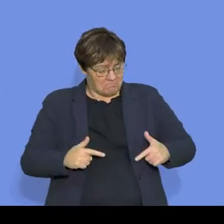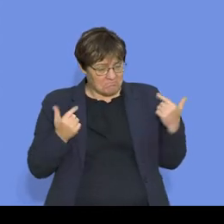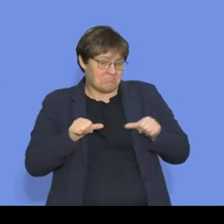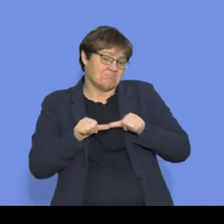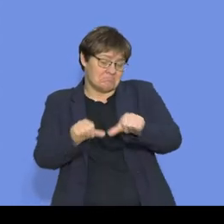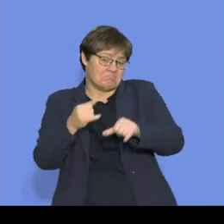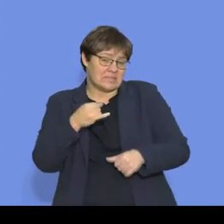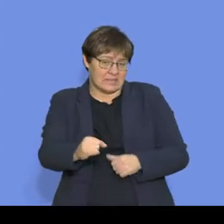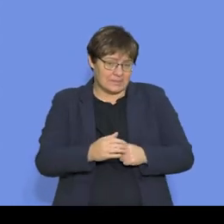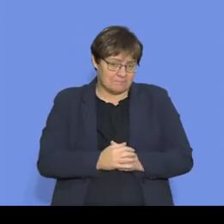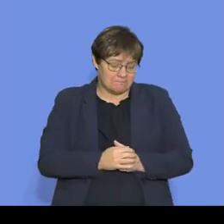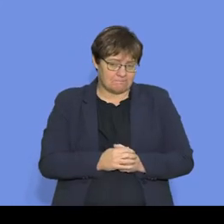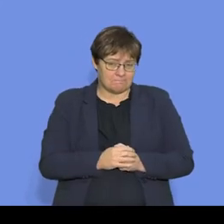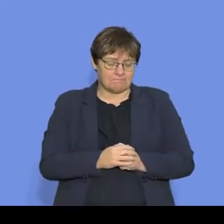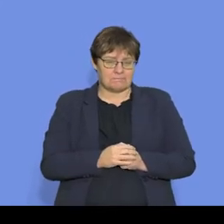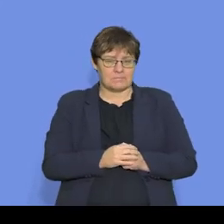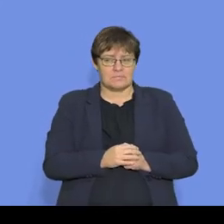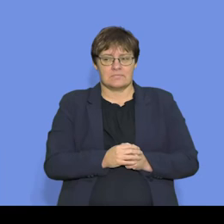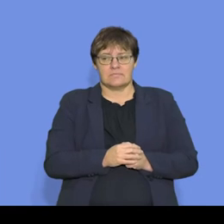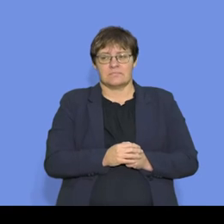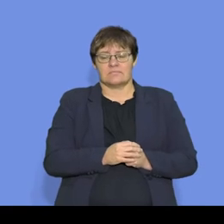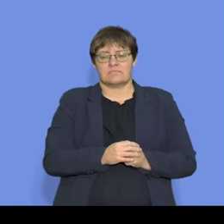that actually survived.